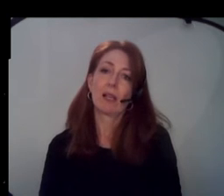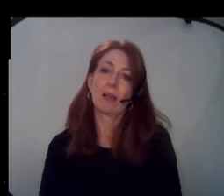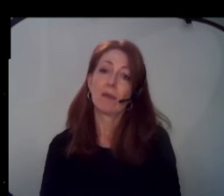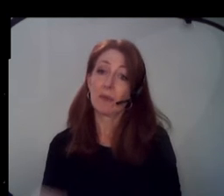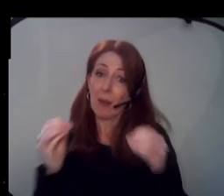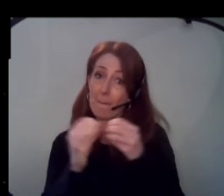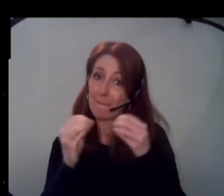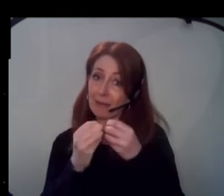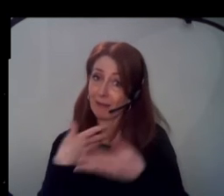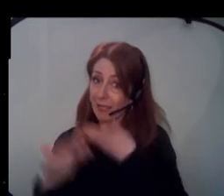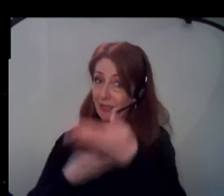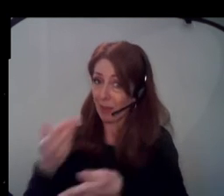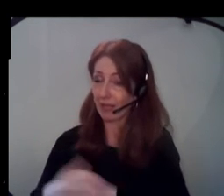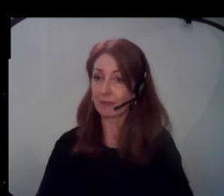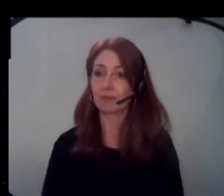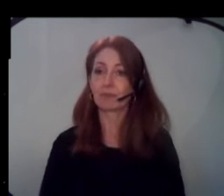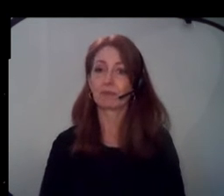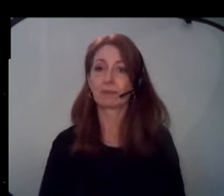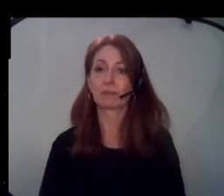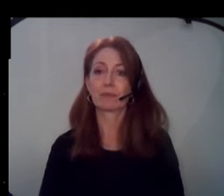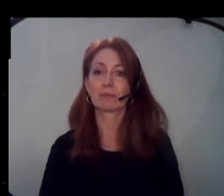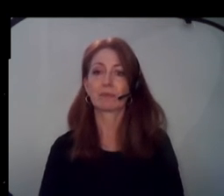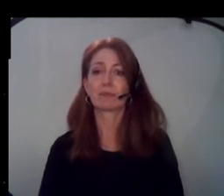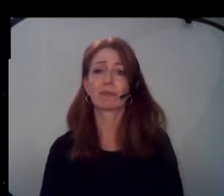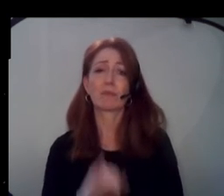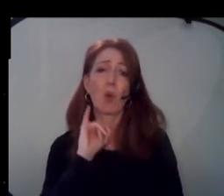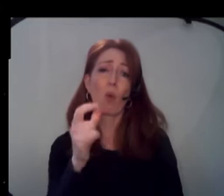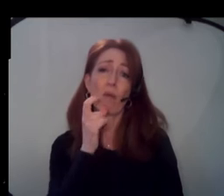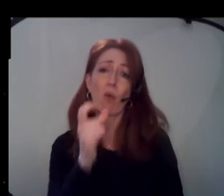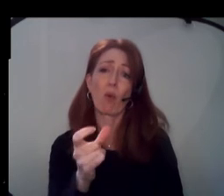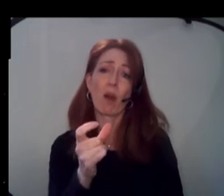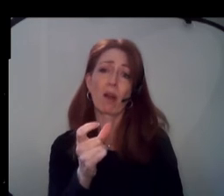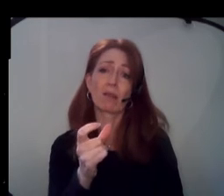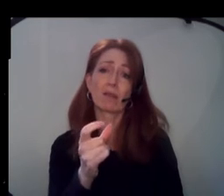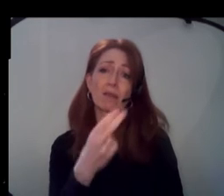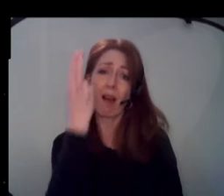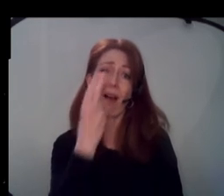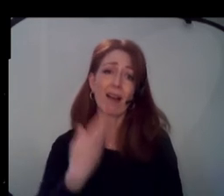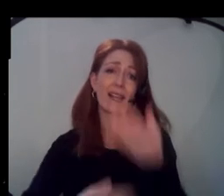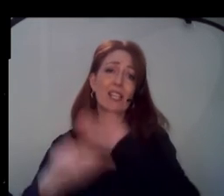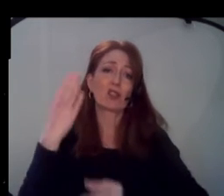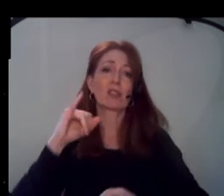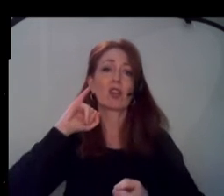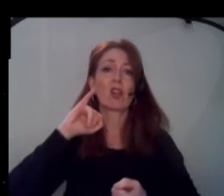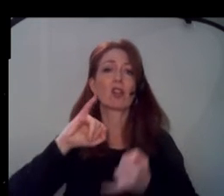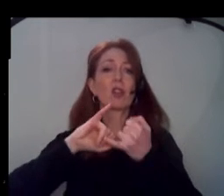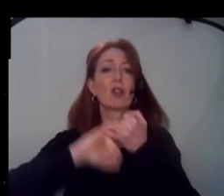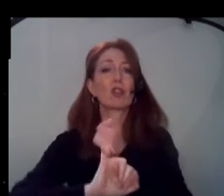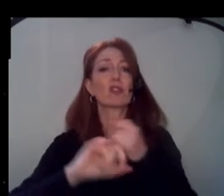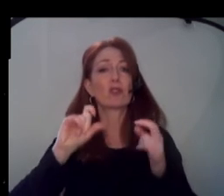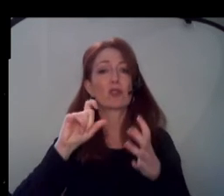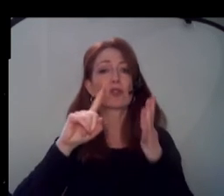forth. There's a terrible word in art history, which is called scopophilia. And it's used to